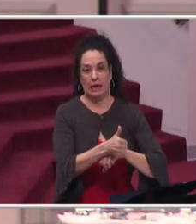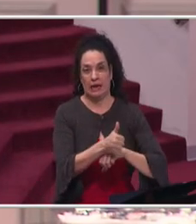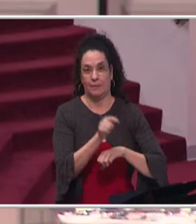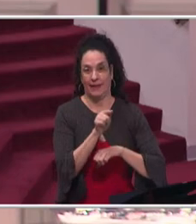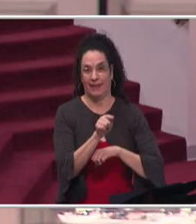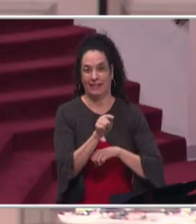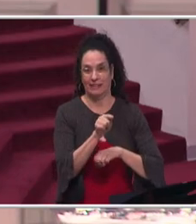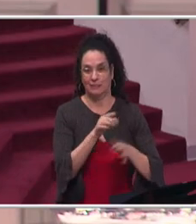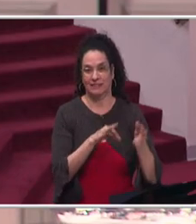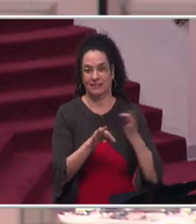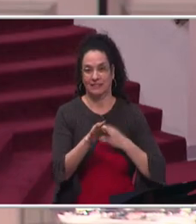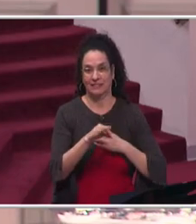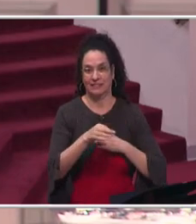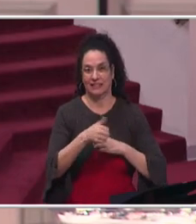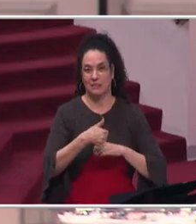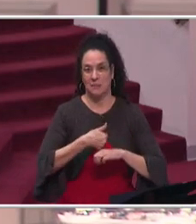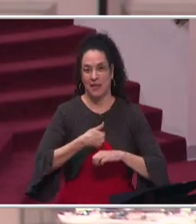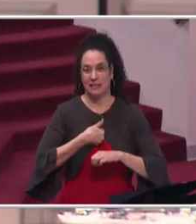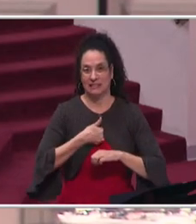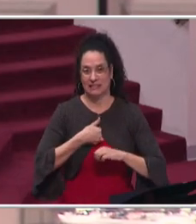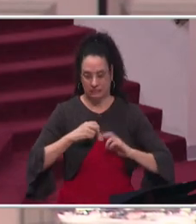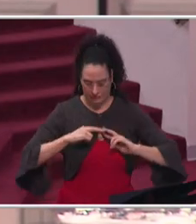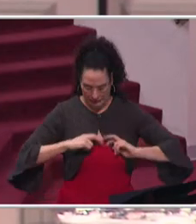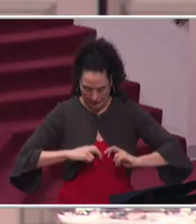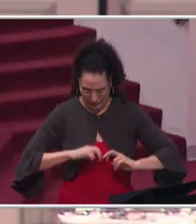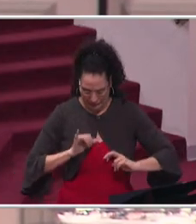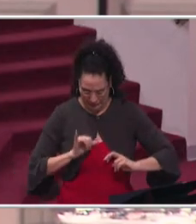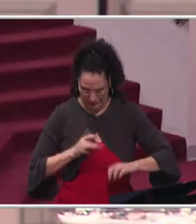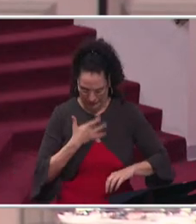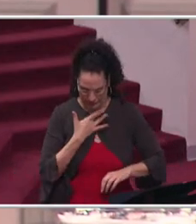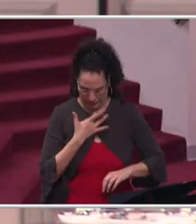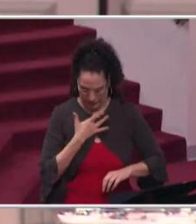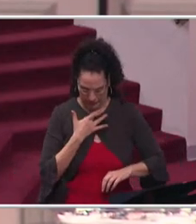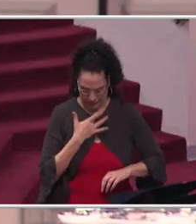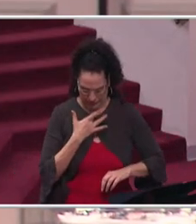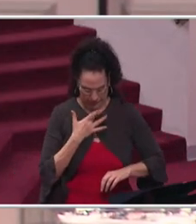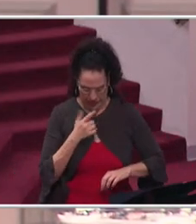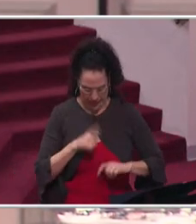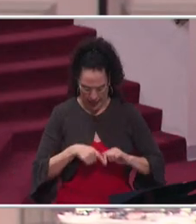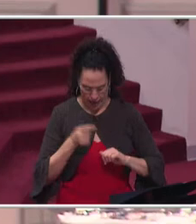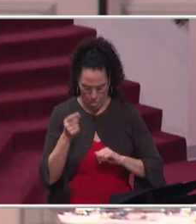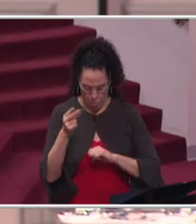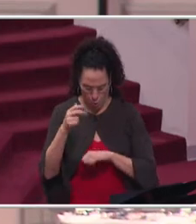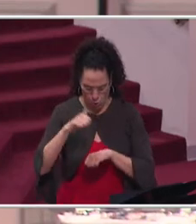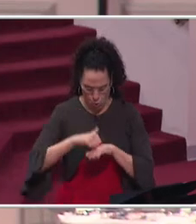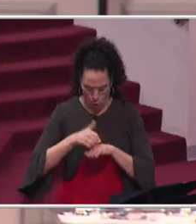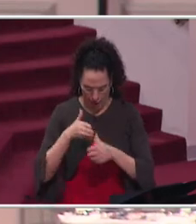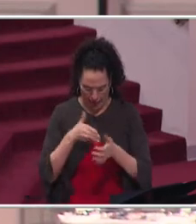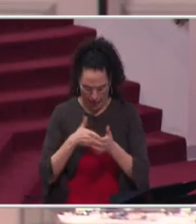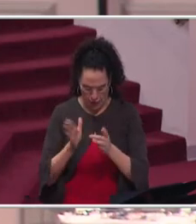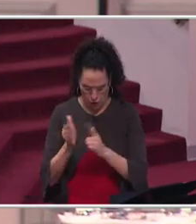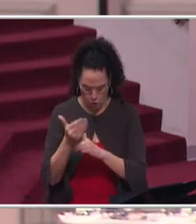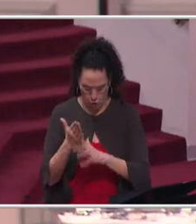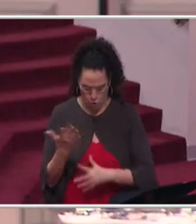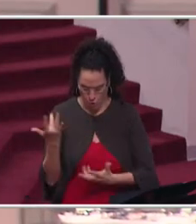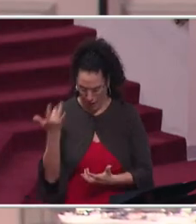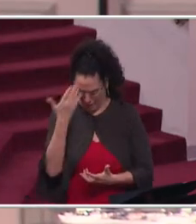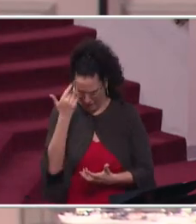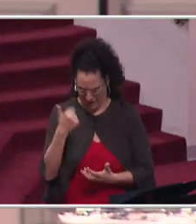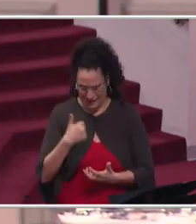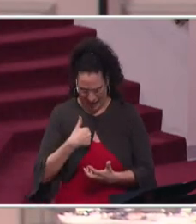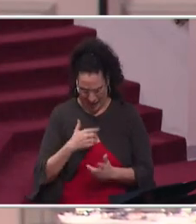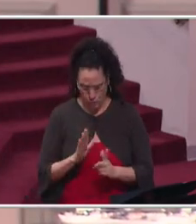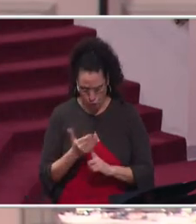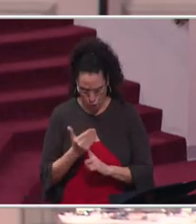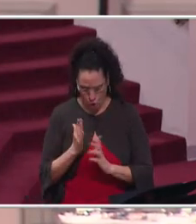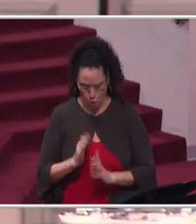they realized, you know what? I'm probably in worse shape than she is. And they just started walking away, and he kept writing on